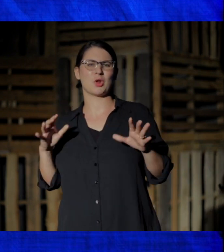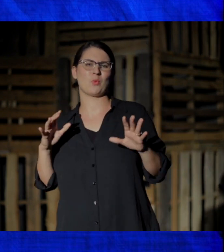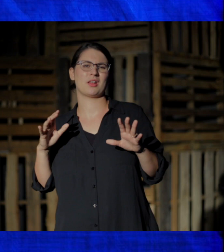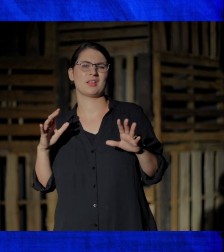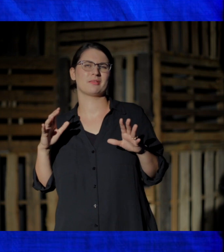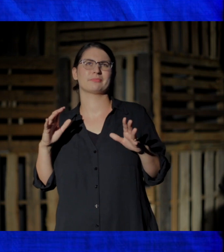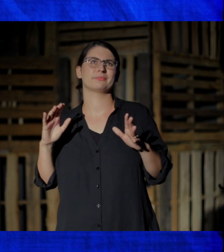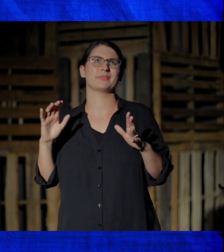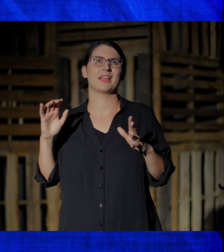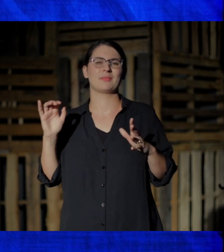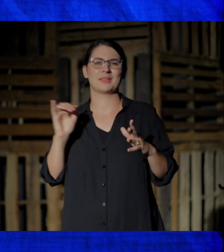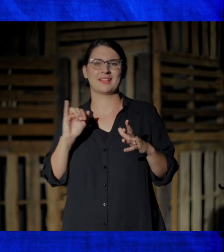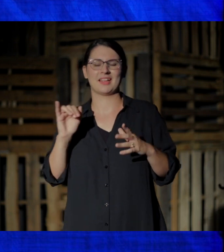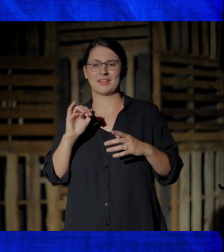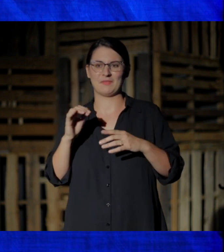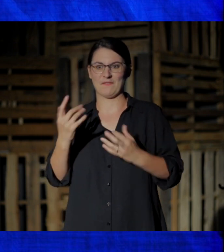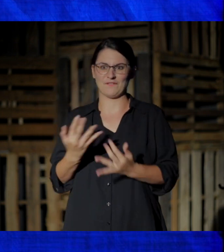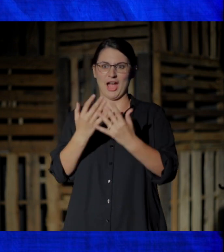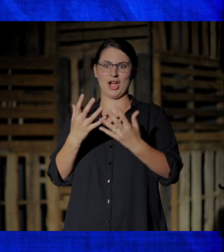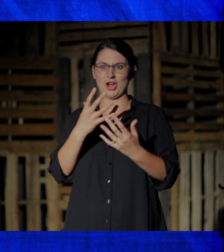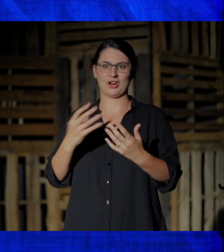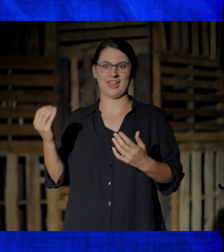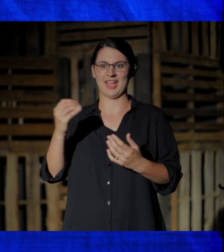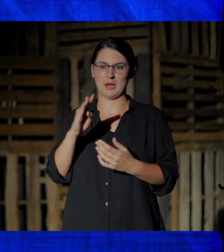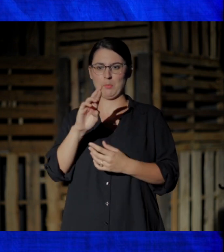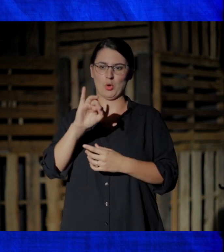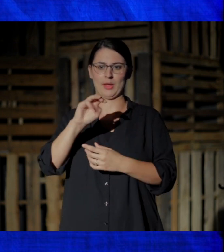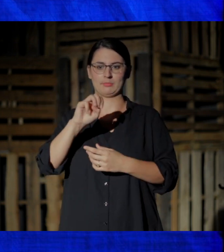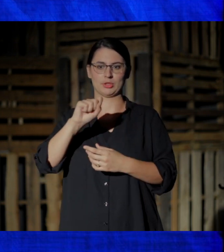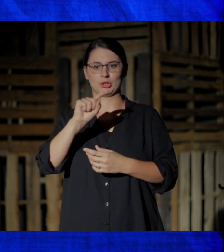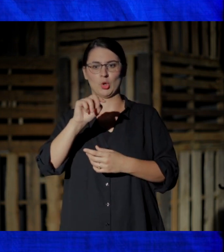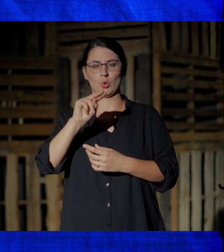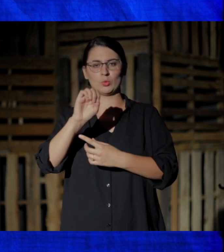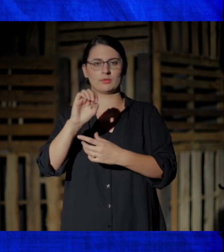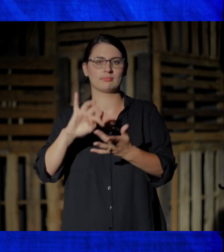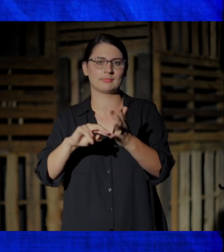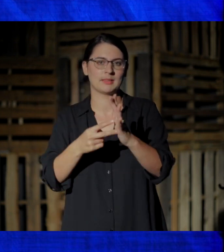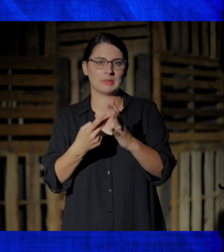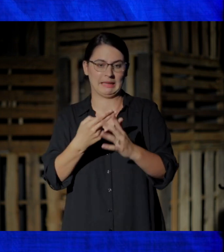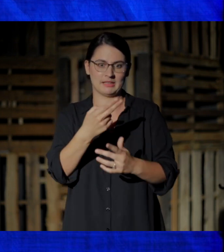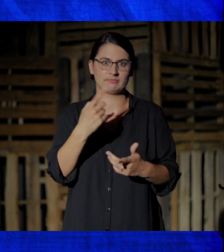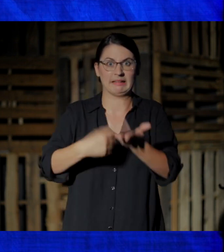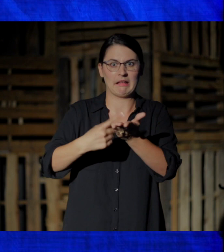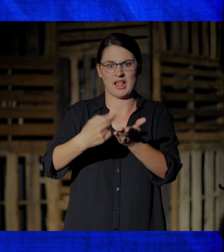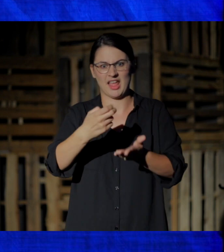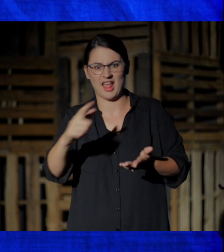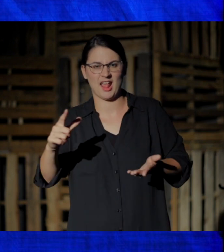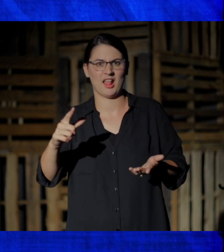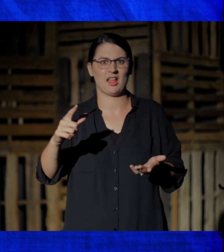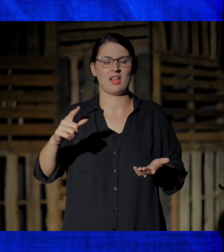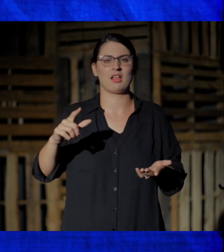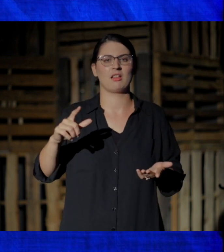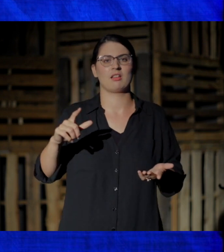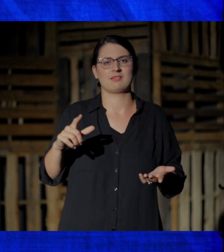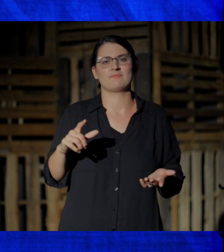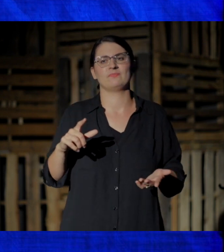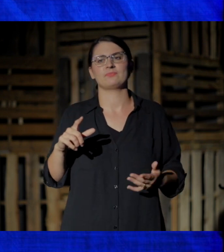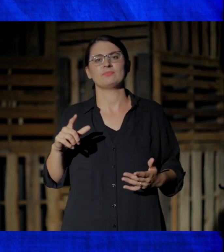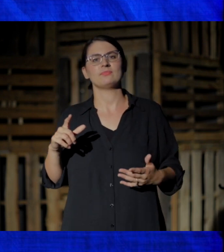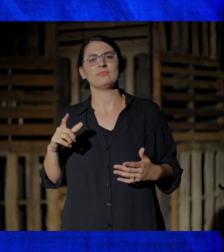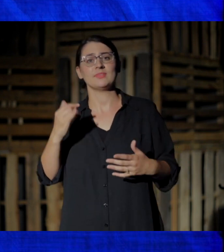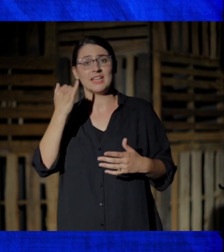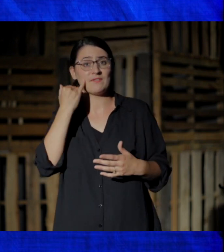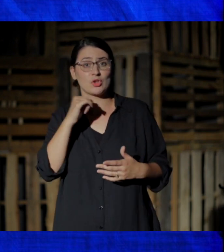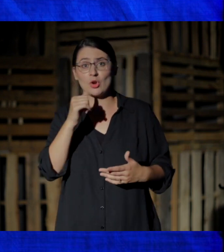little fire and brimstone. If you don't have Jesus, you have nothing to cling to. And when the door opens